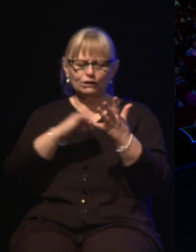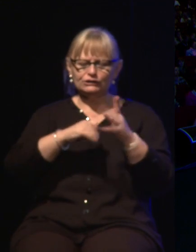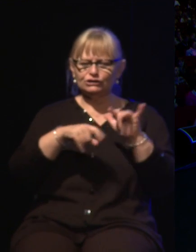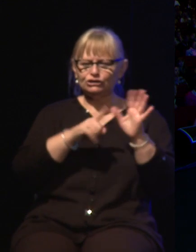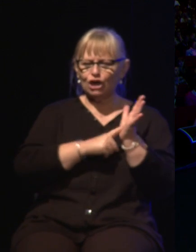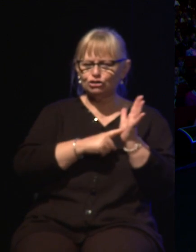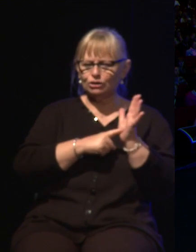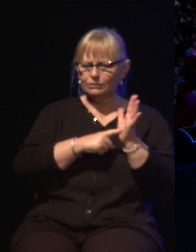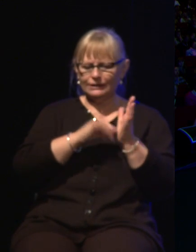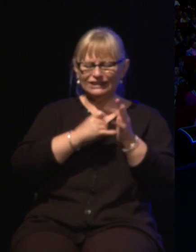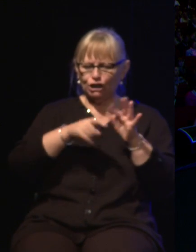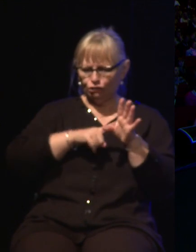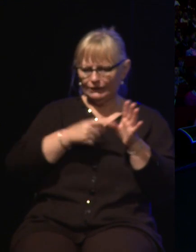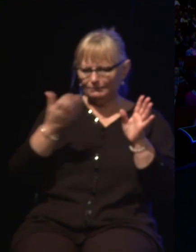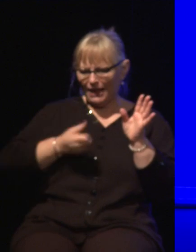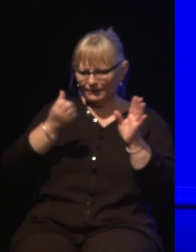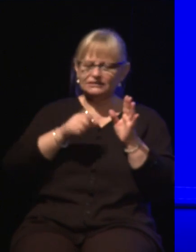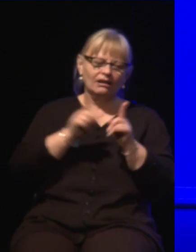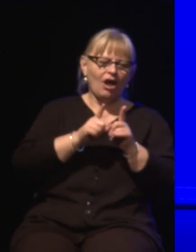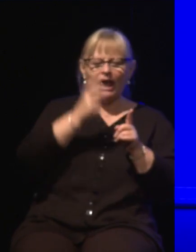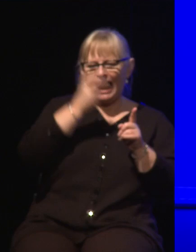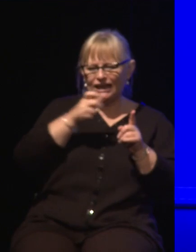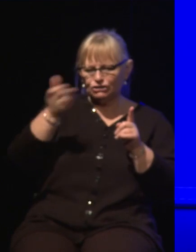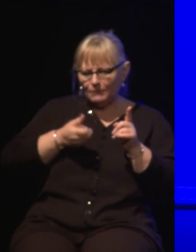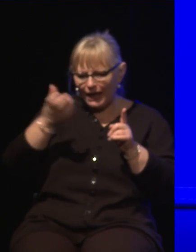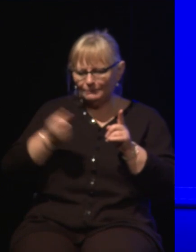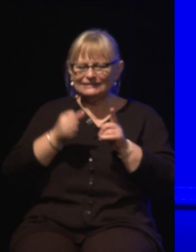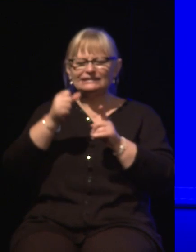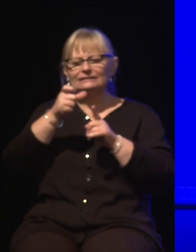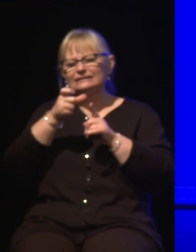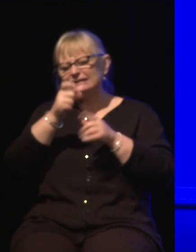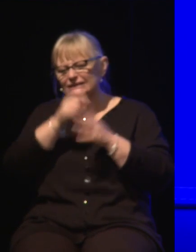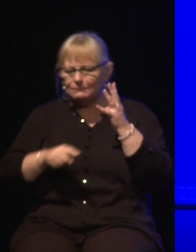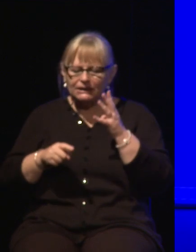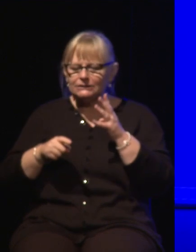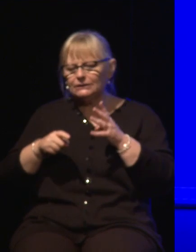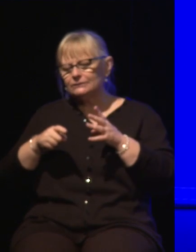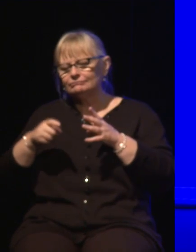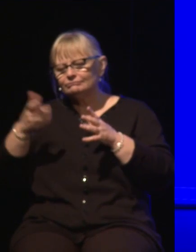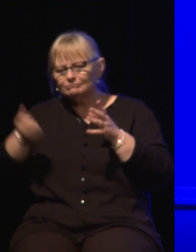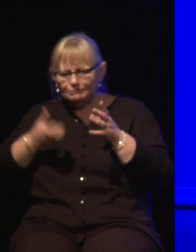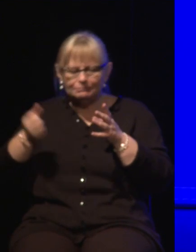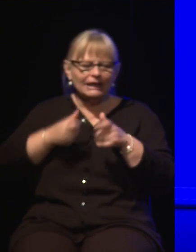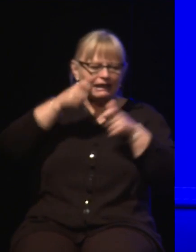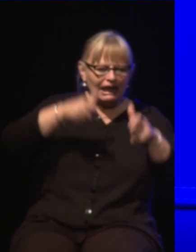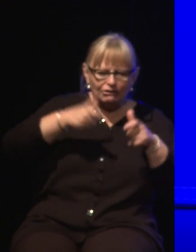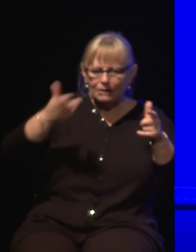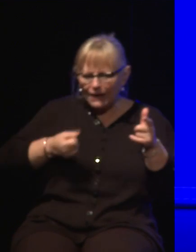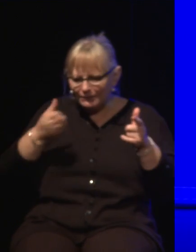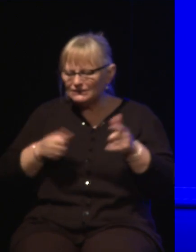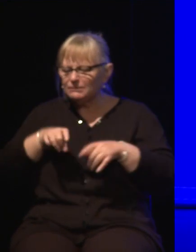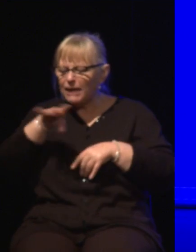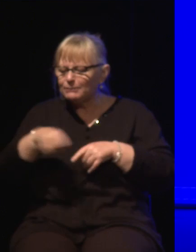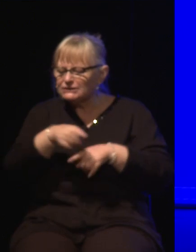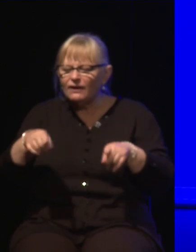payments, so age pensions, disability pensions, payments for carers and parents, payments for children, and also payments for